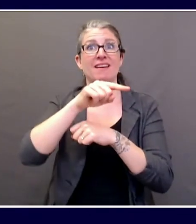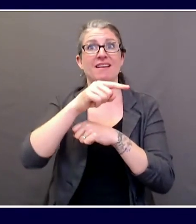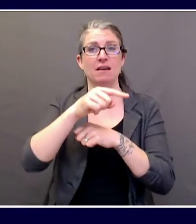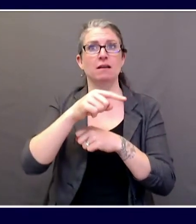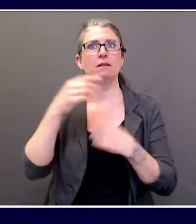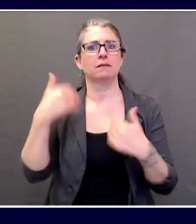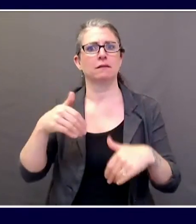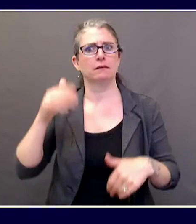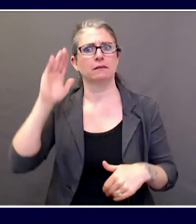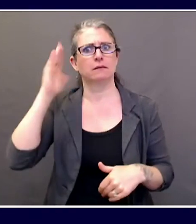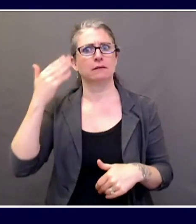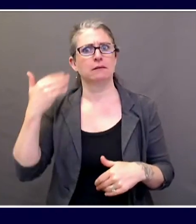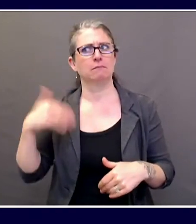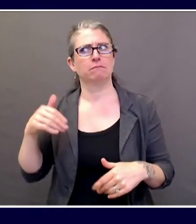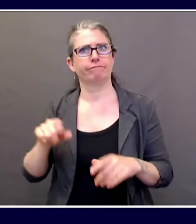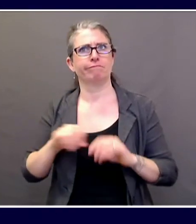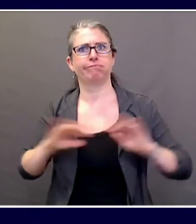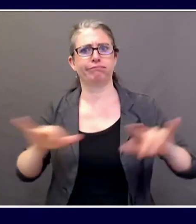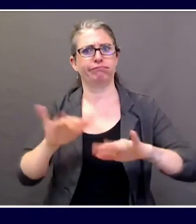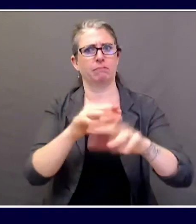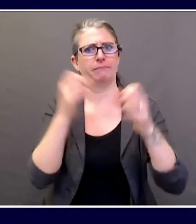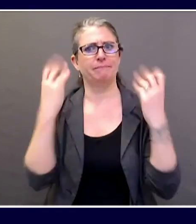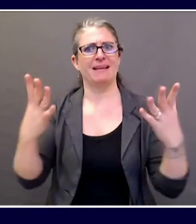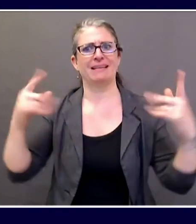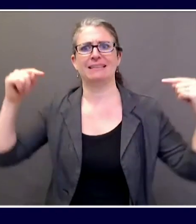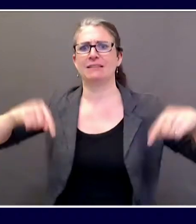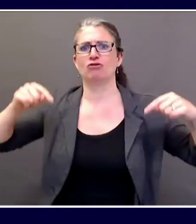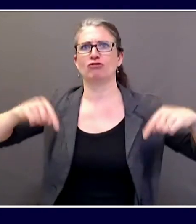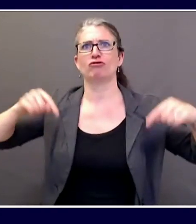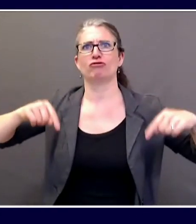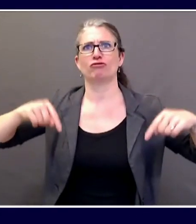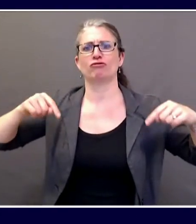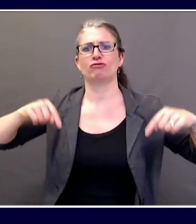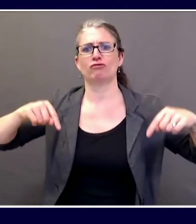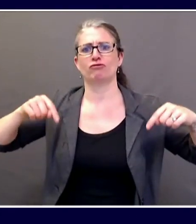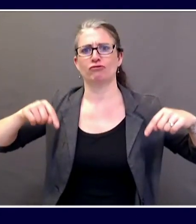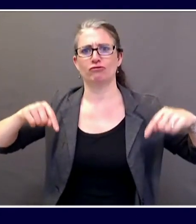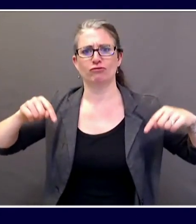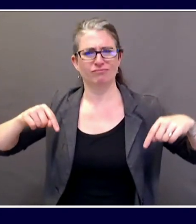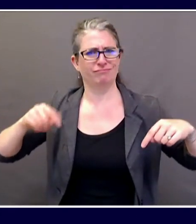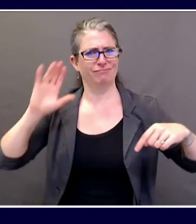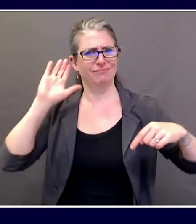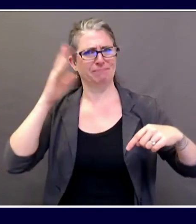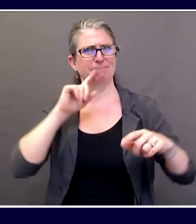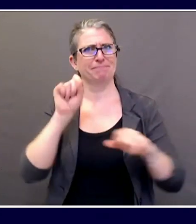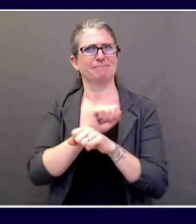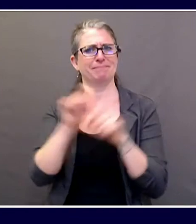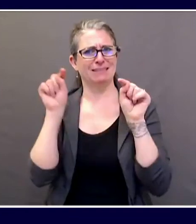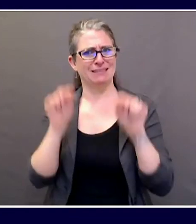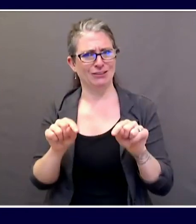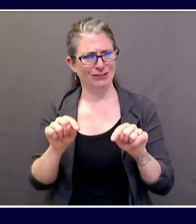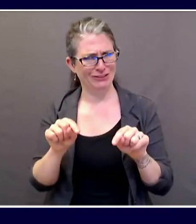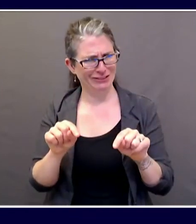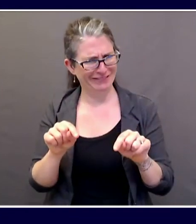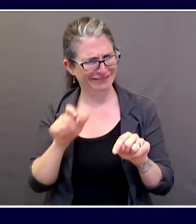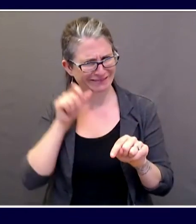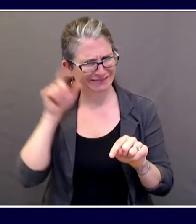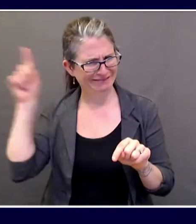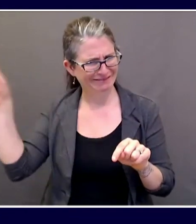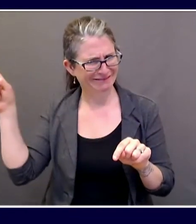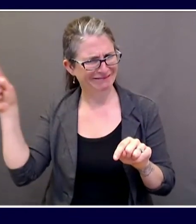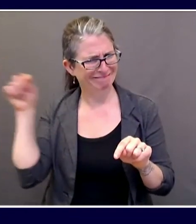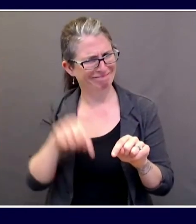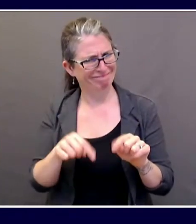overall, based on the sampling that we've done in Maine, although the UK variant is here, it is not yet the dominant strain, although that